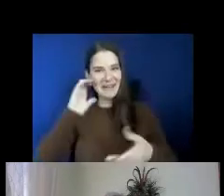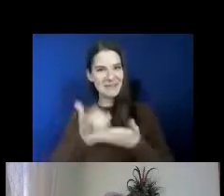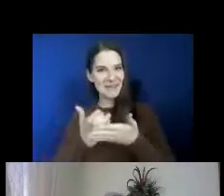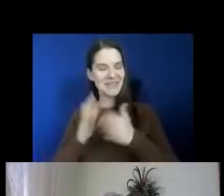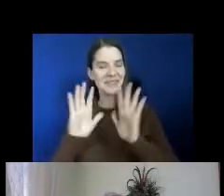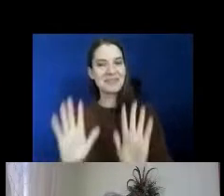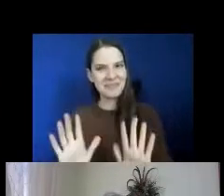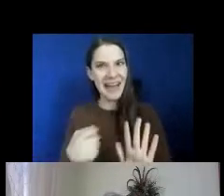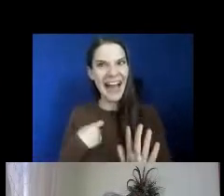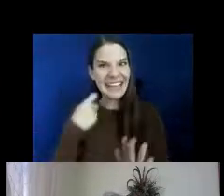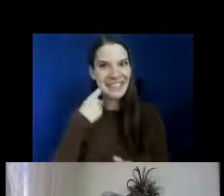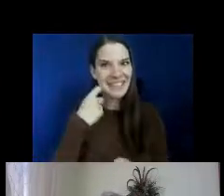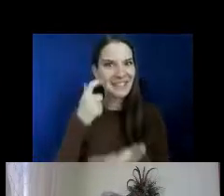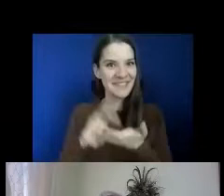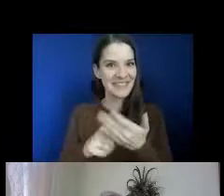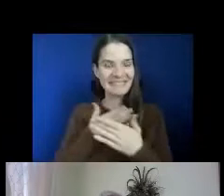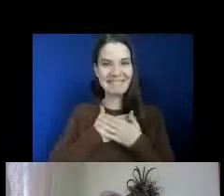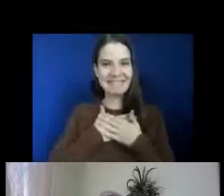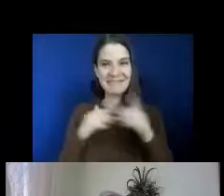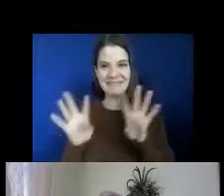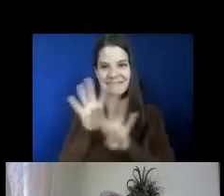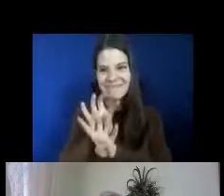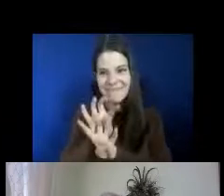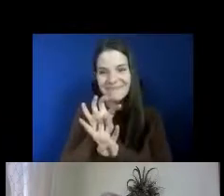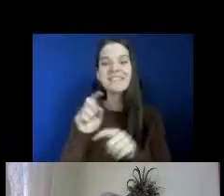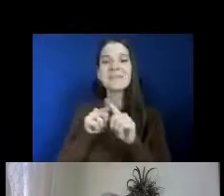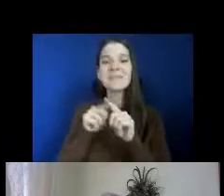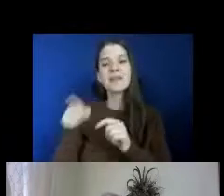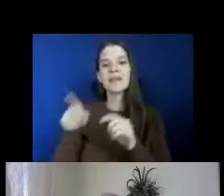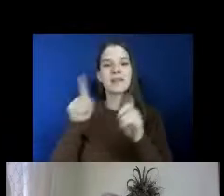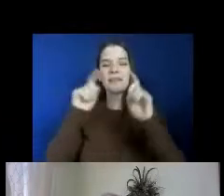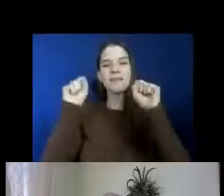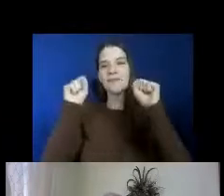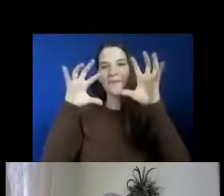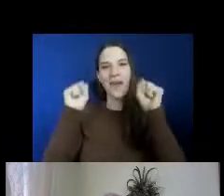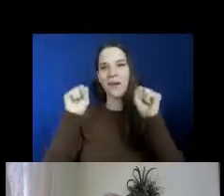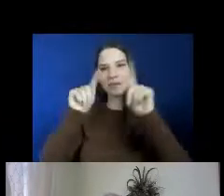just realized that, have been a fabulous